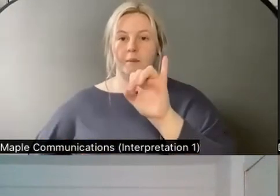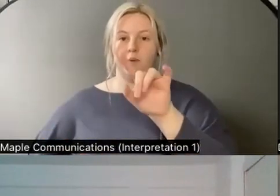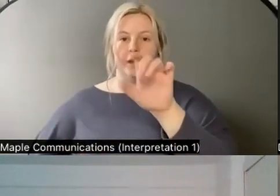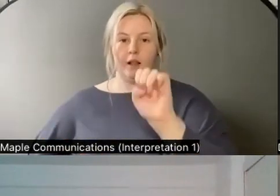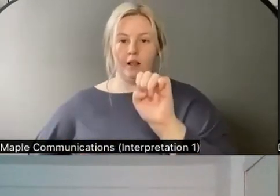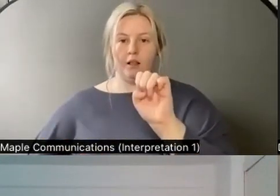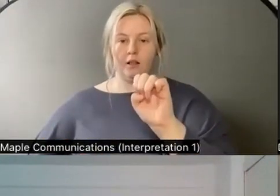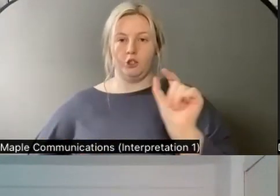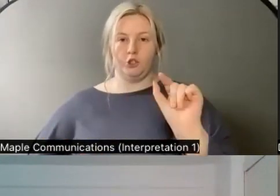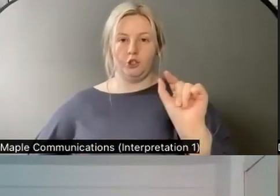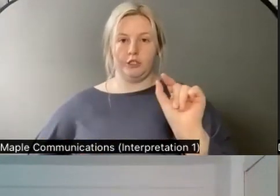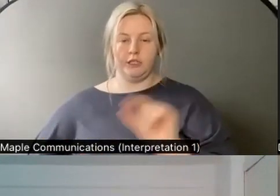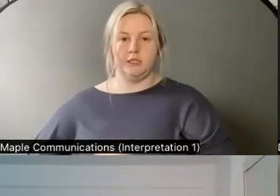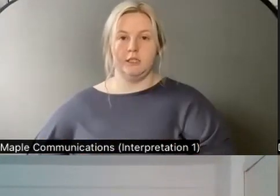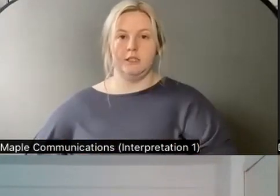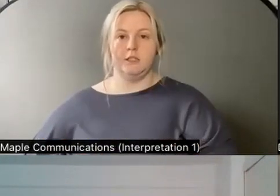G, the